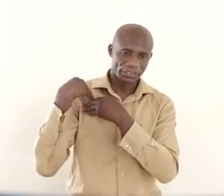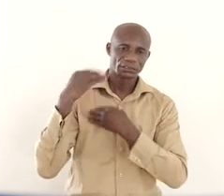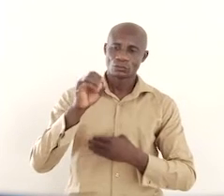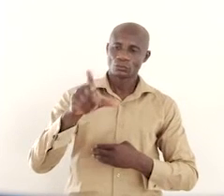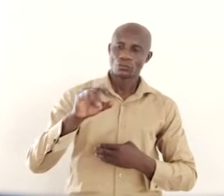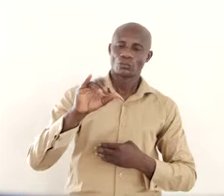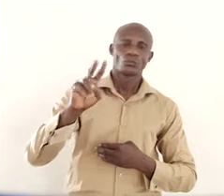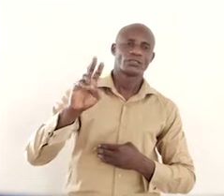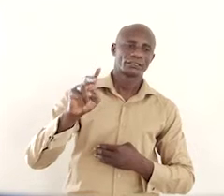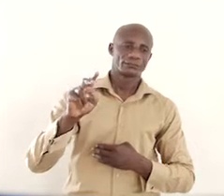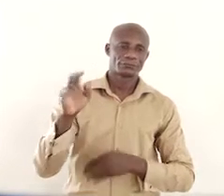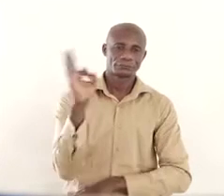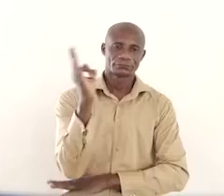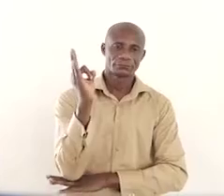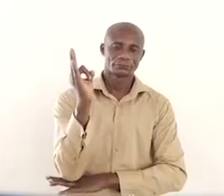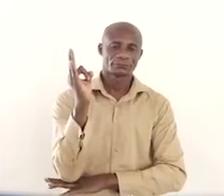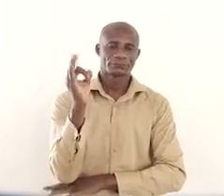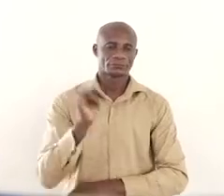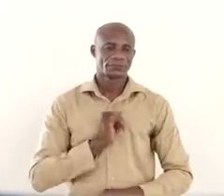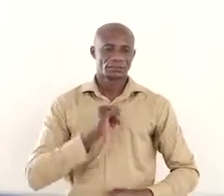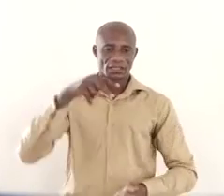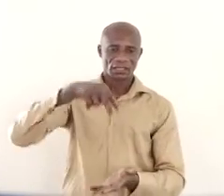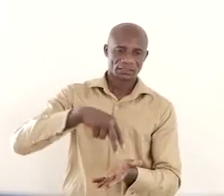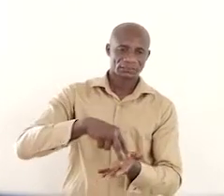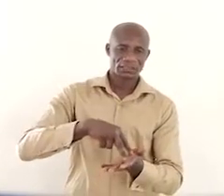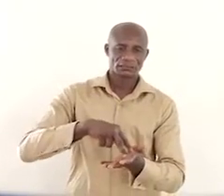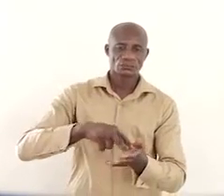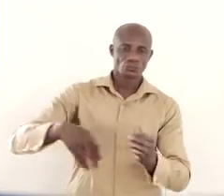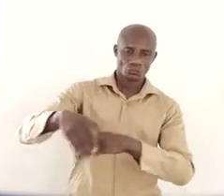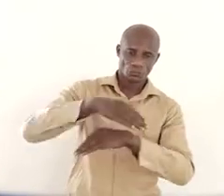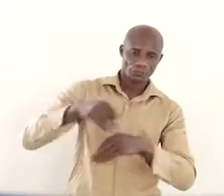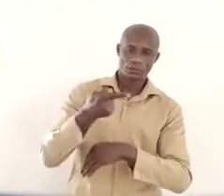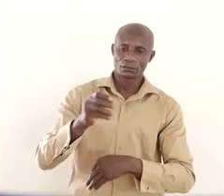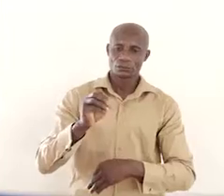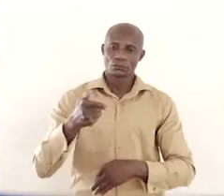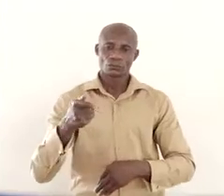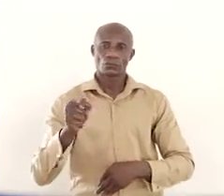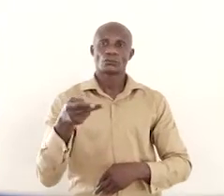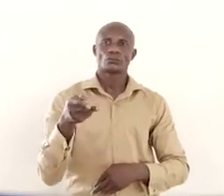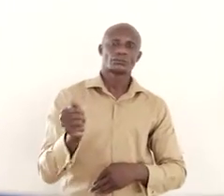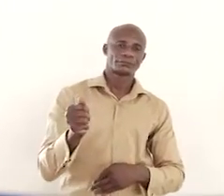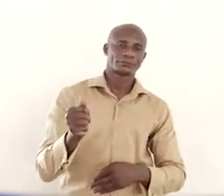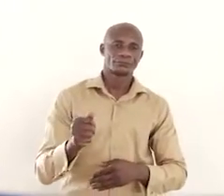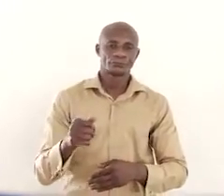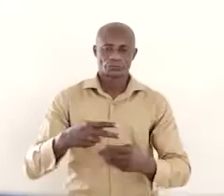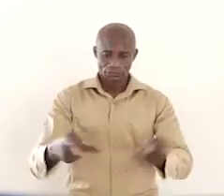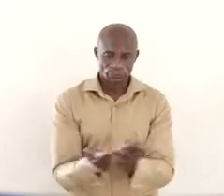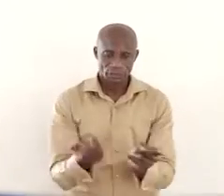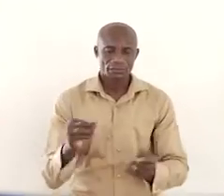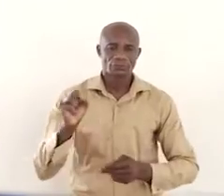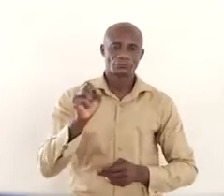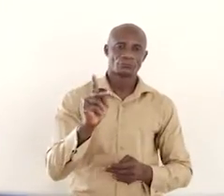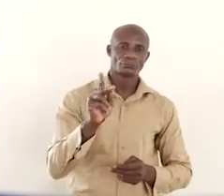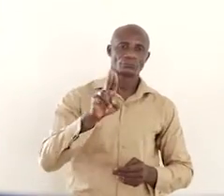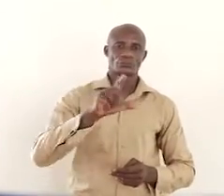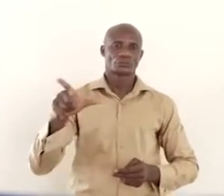olive branch. I stand over Golgotha, the place of death's call, and